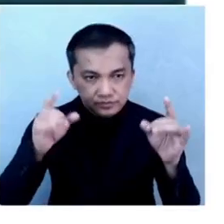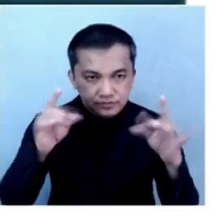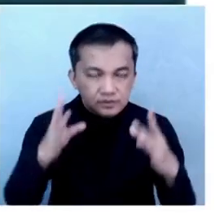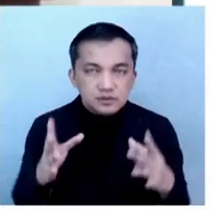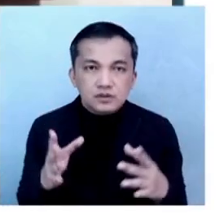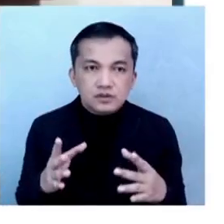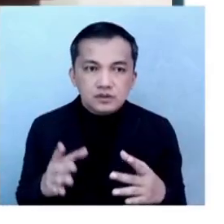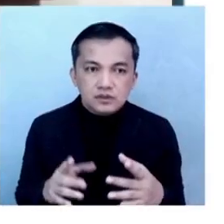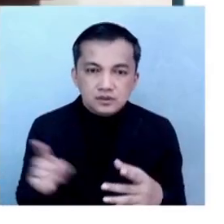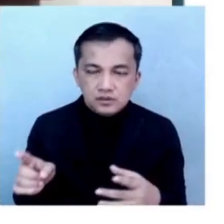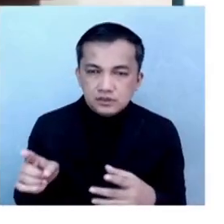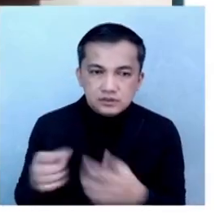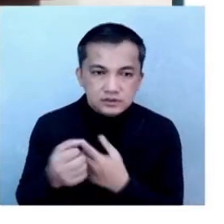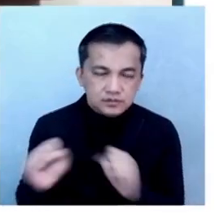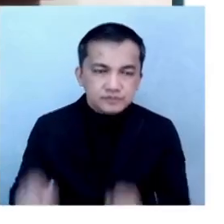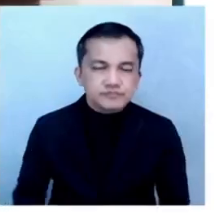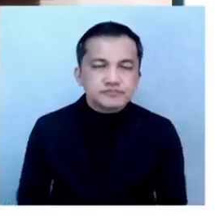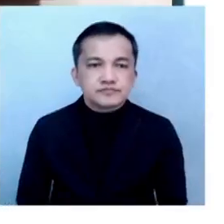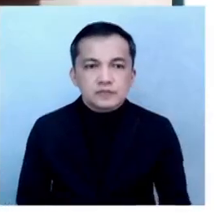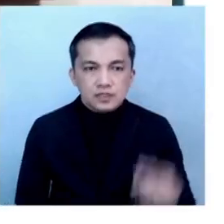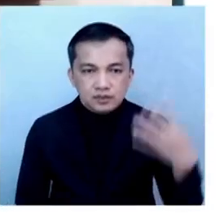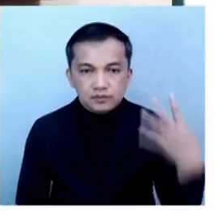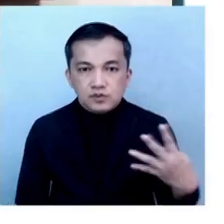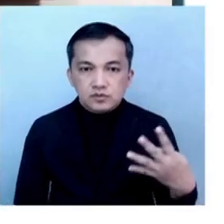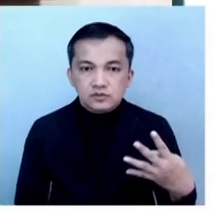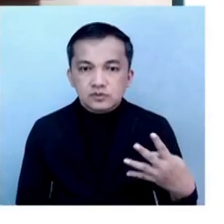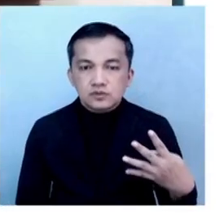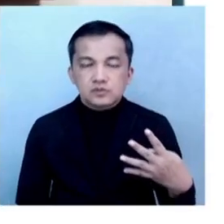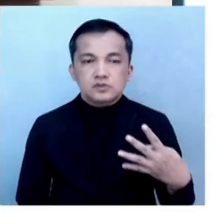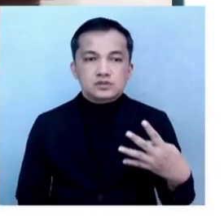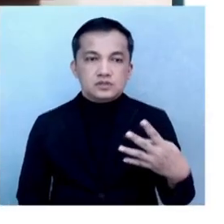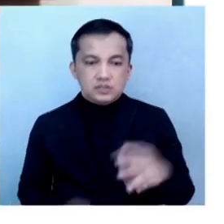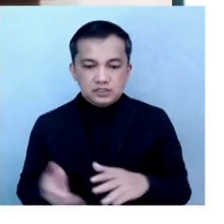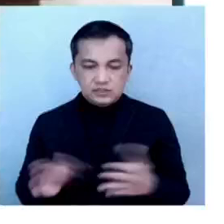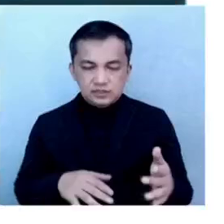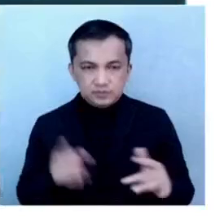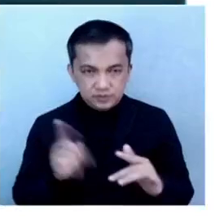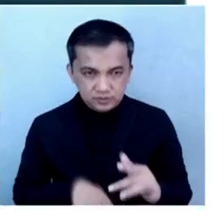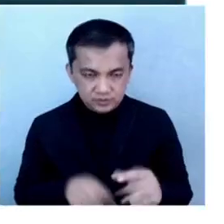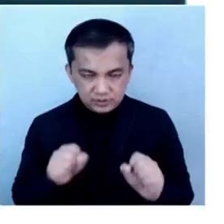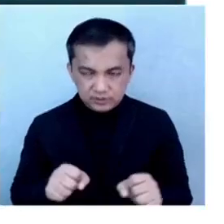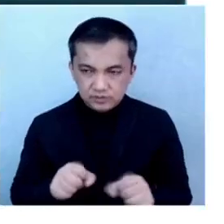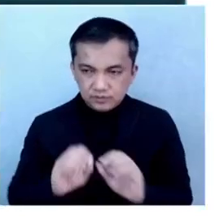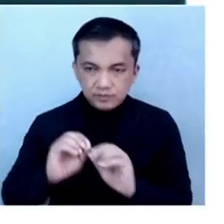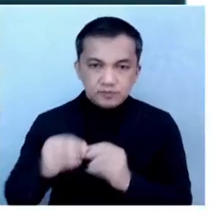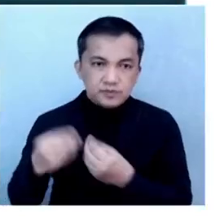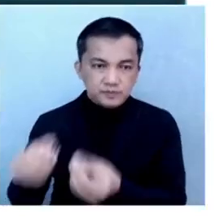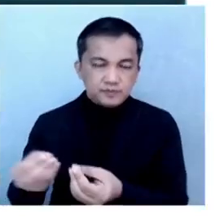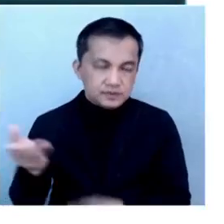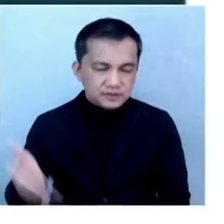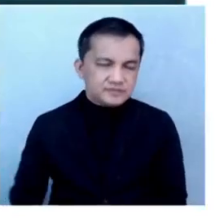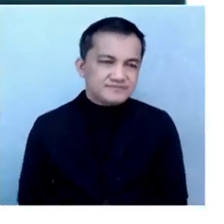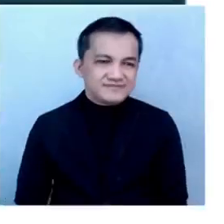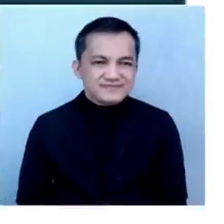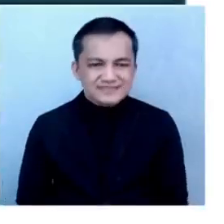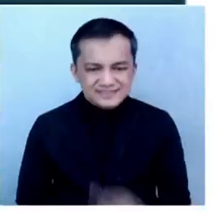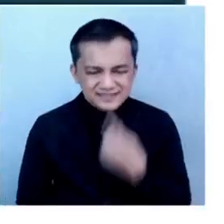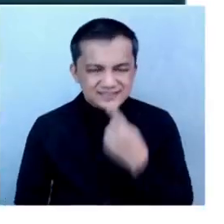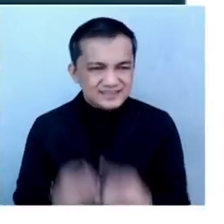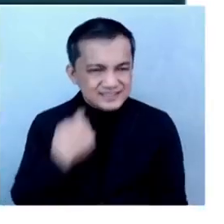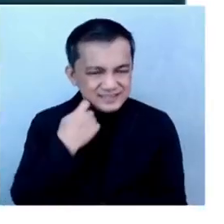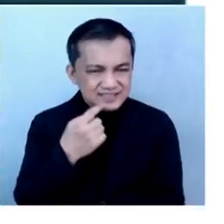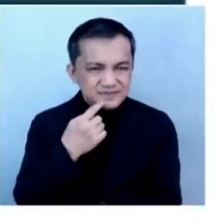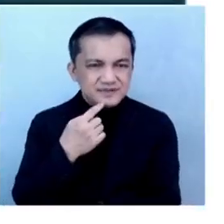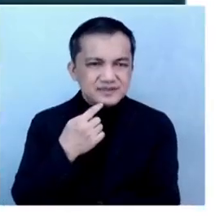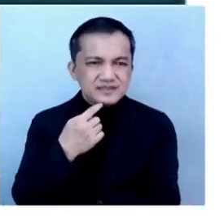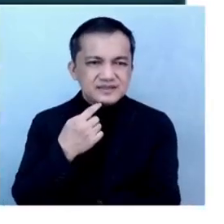his safety. Number four, that the death penalty may be meted on him. In fact, yung sinasabi kanina ni Attorney Topacio na